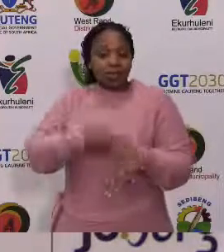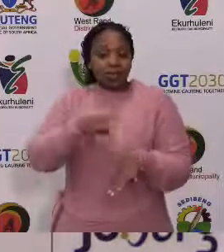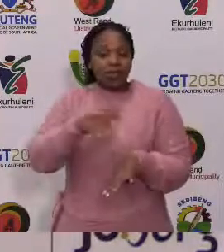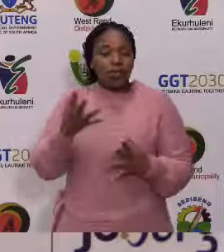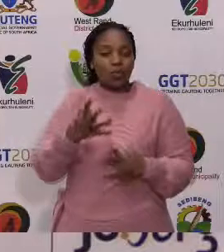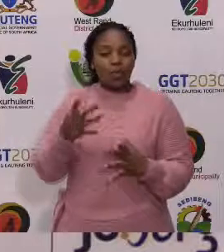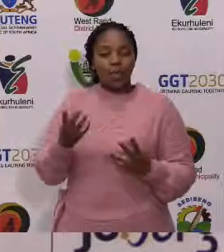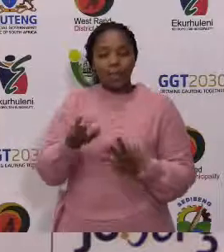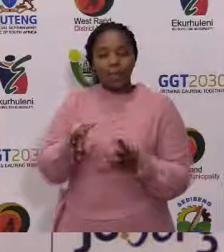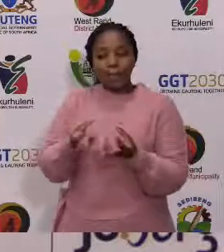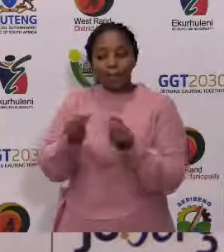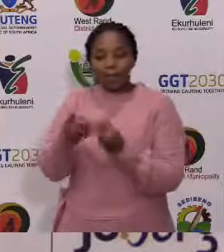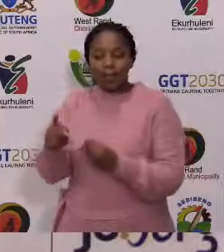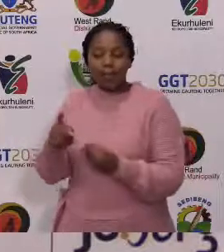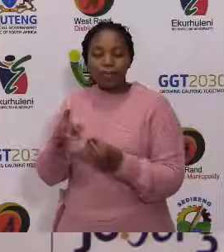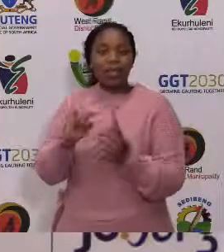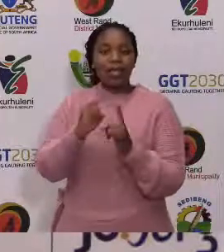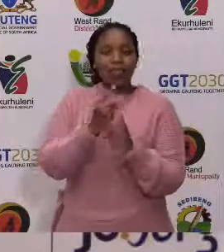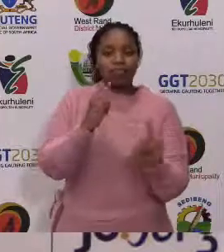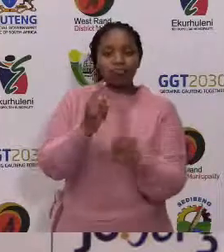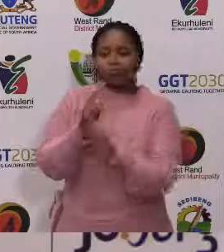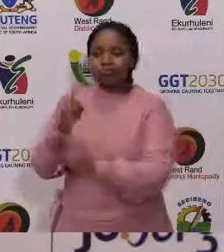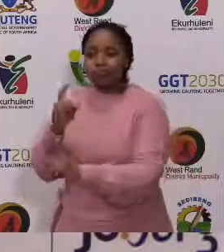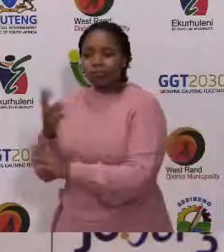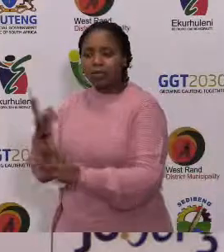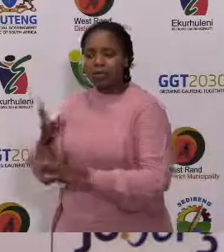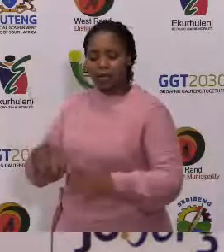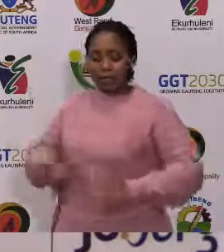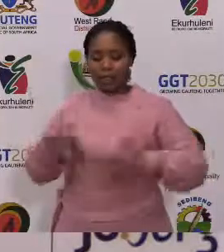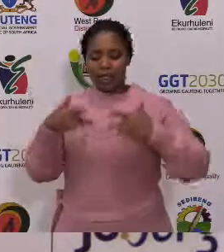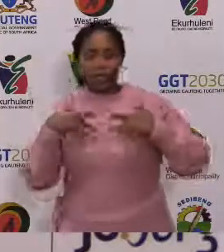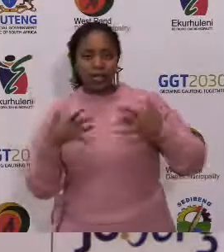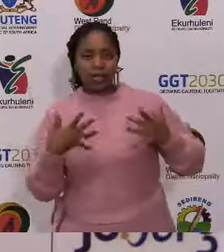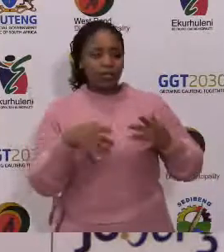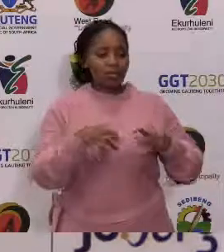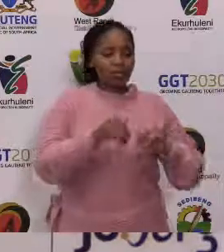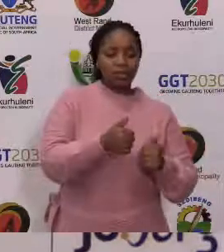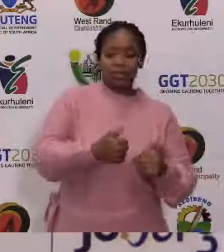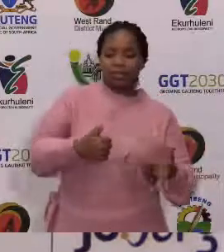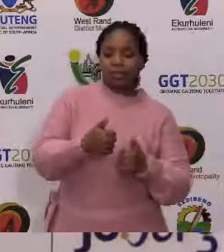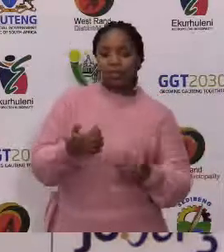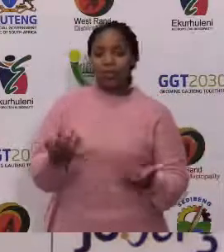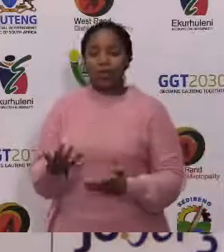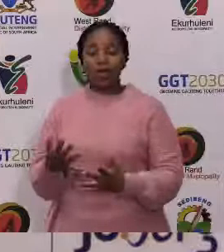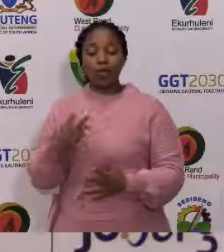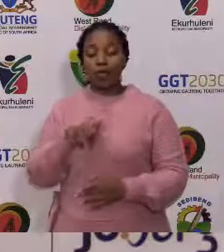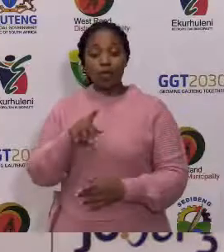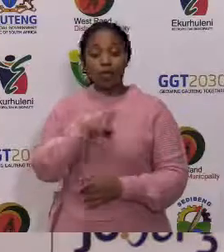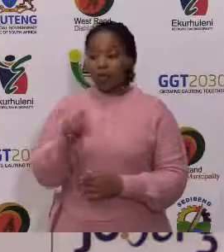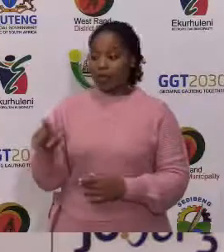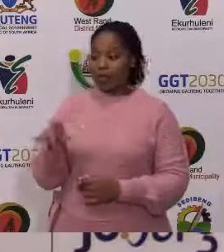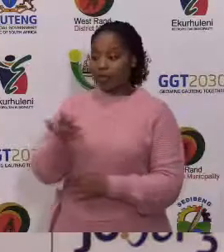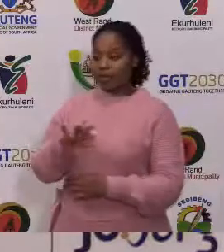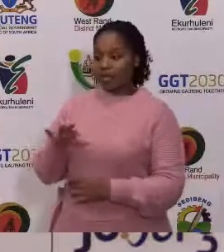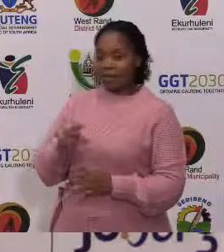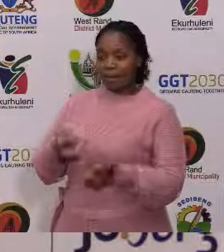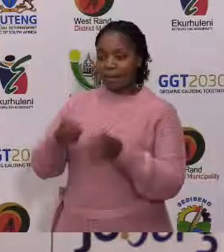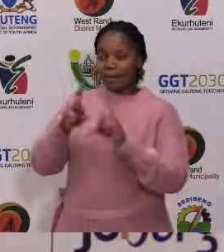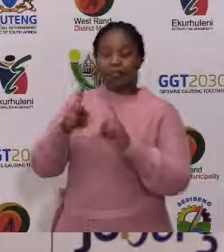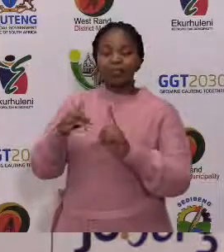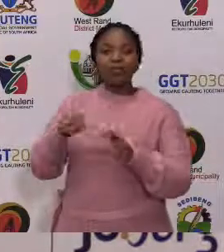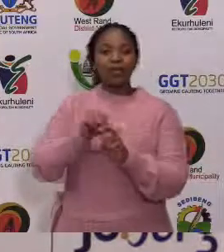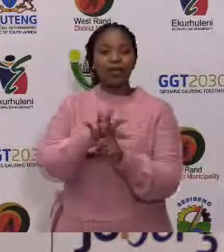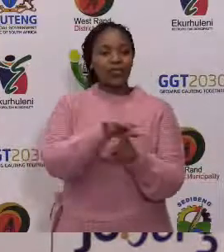in hangout areas where young people hang out. We don't want those to end up being our super spreaders.